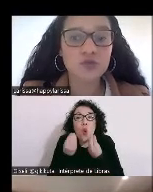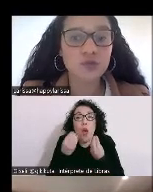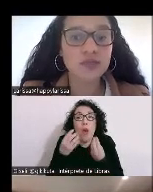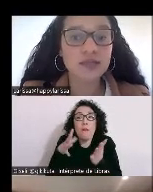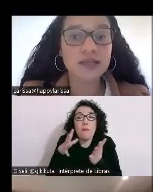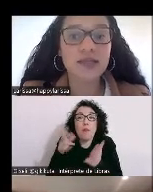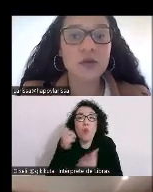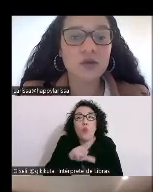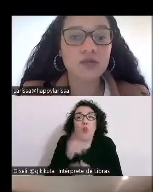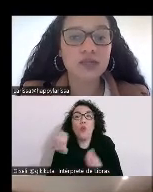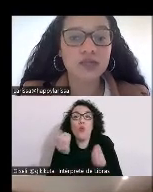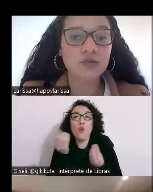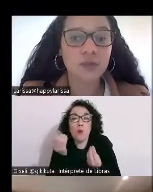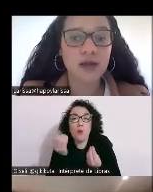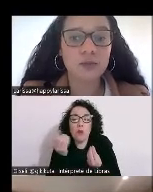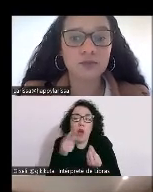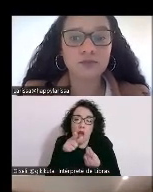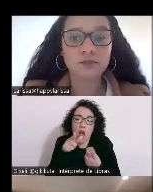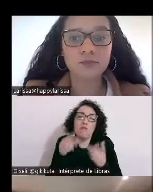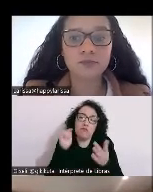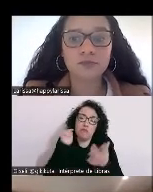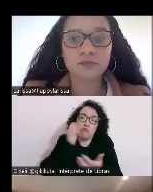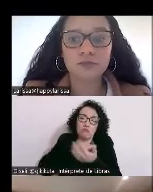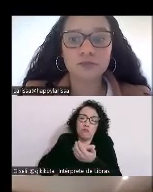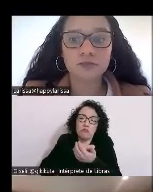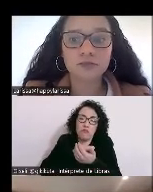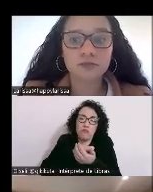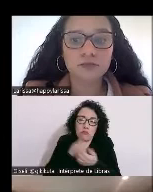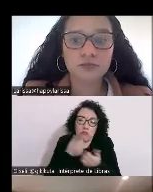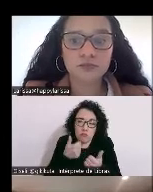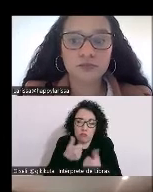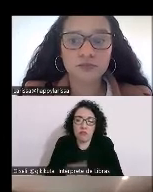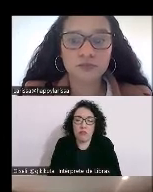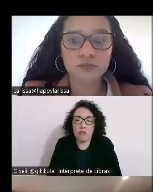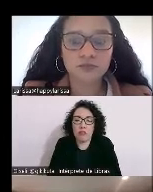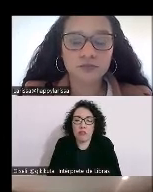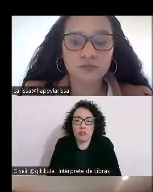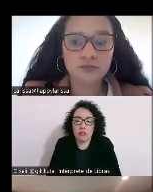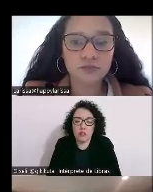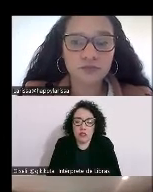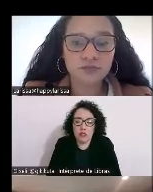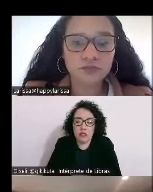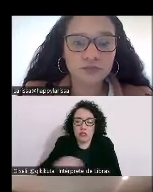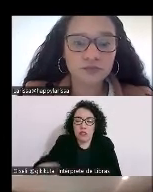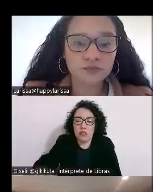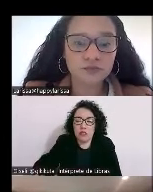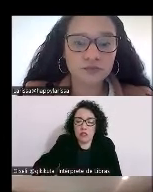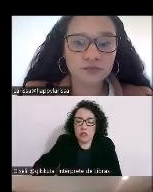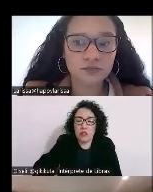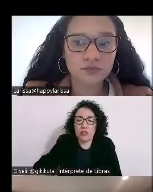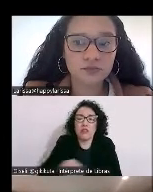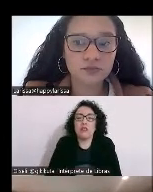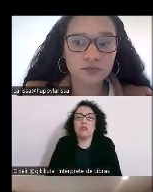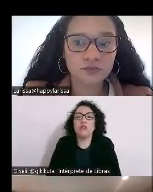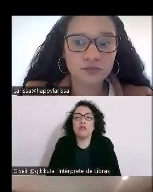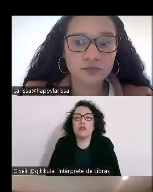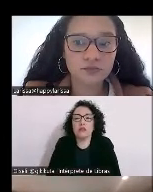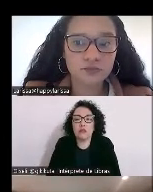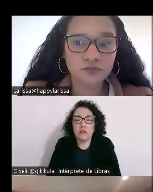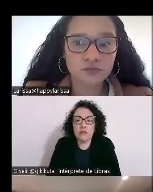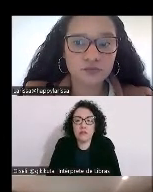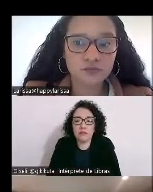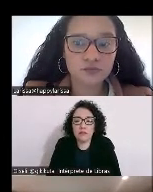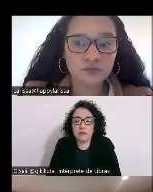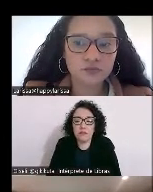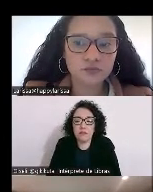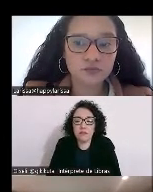podemos subentender que é um banco de dados pago. In the Renzulli Learning System, we have a separate database where